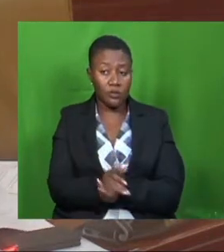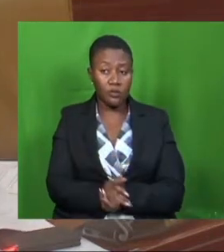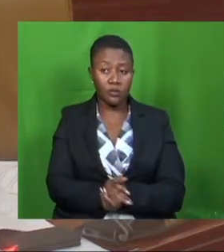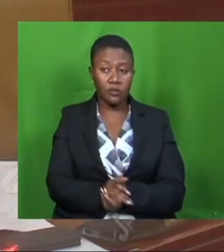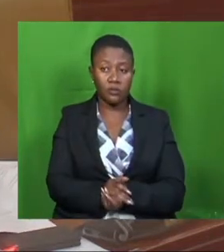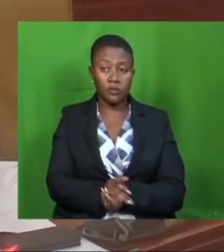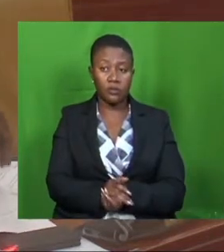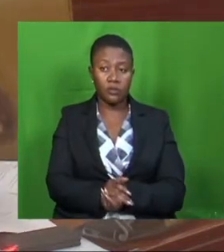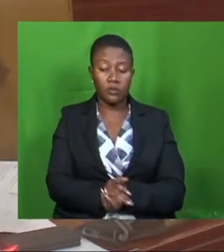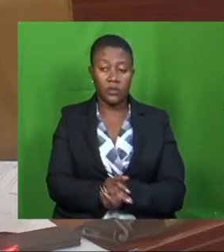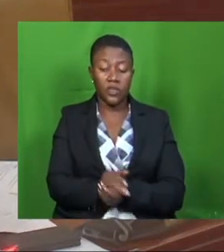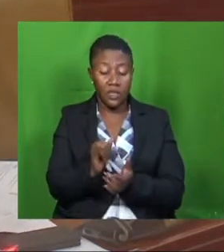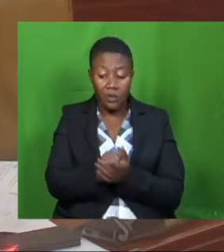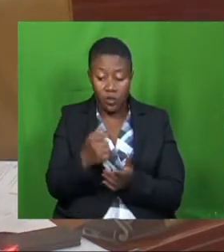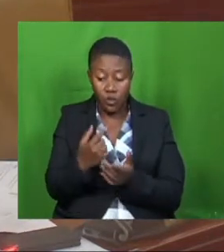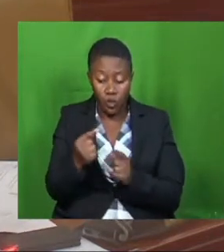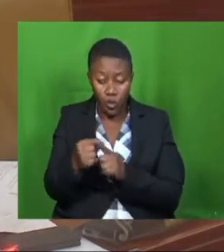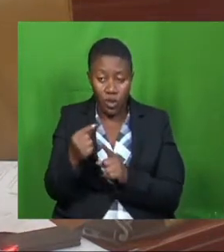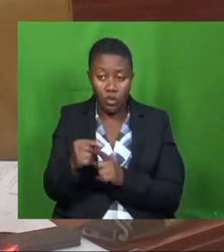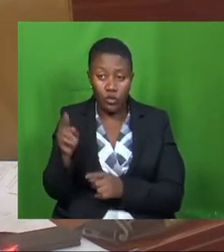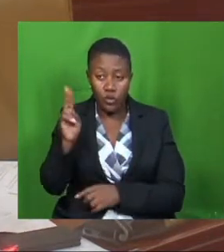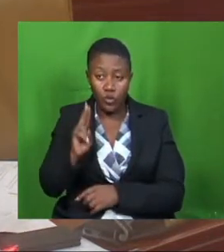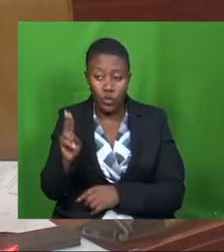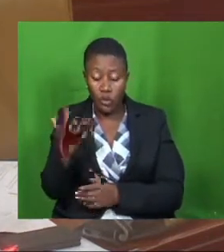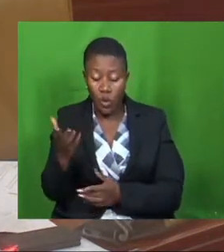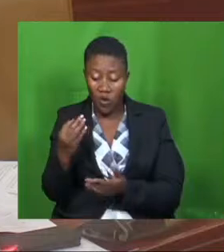13.2, page 27 of 37.